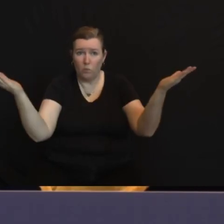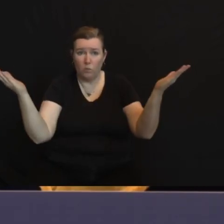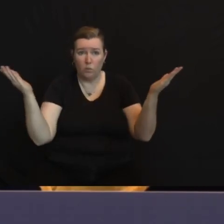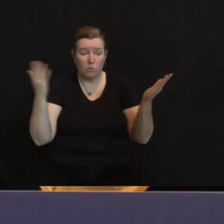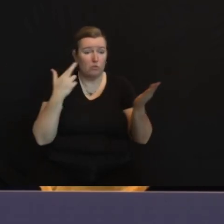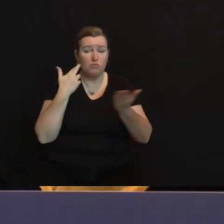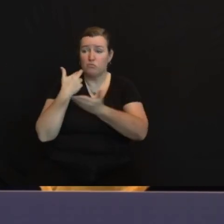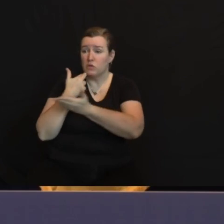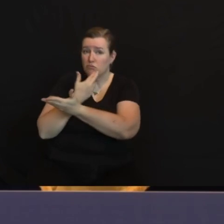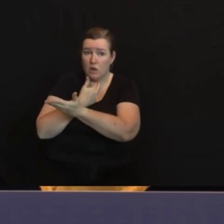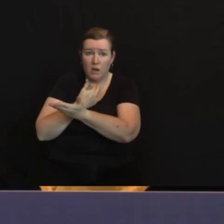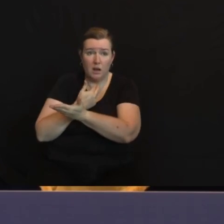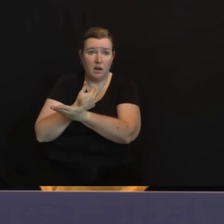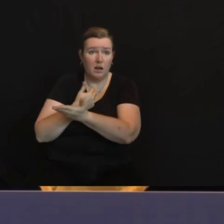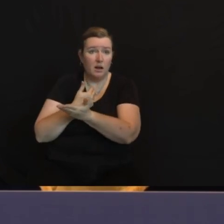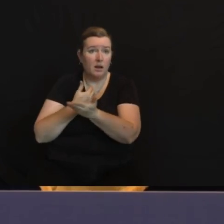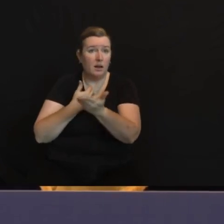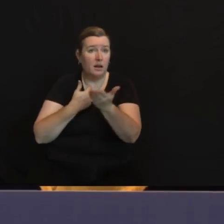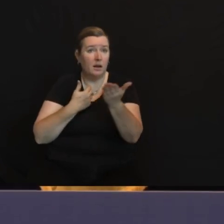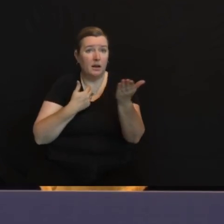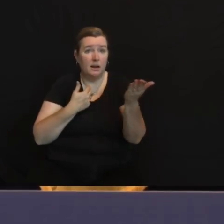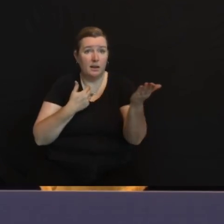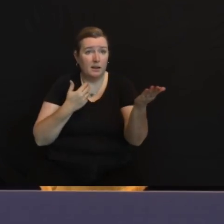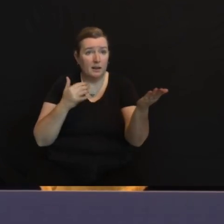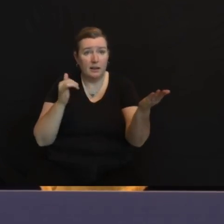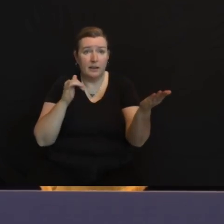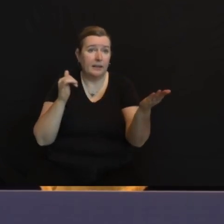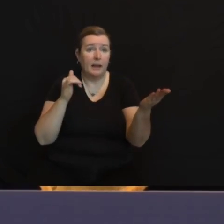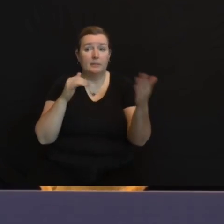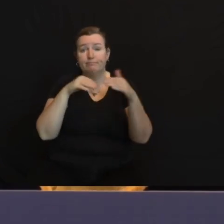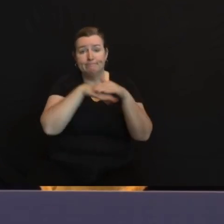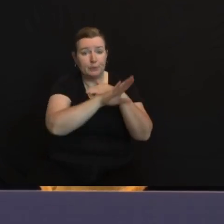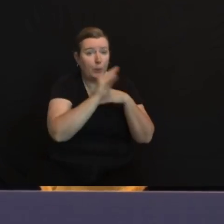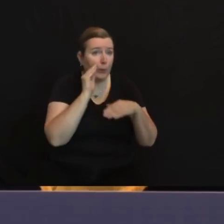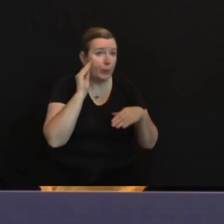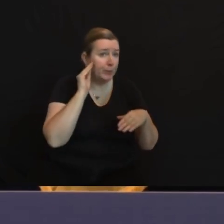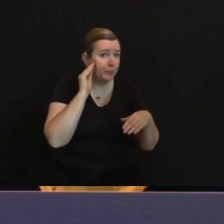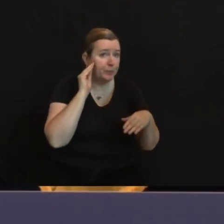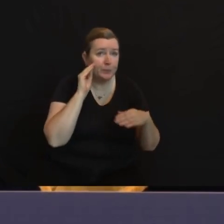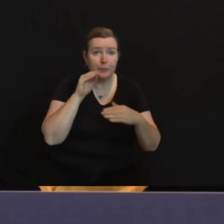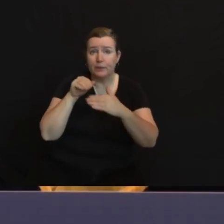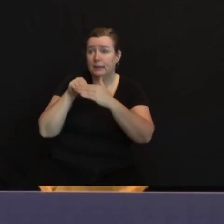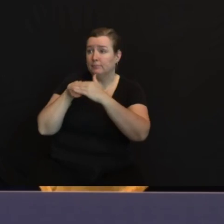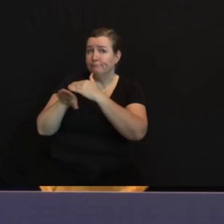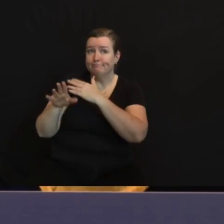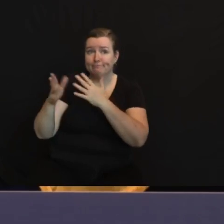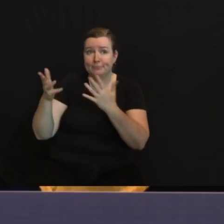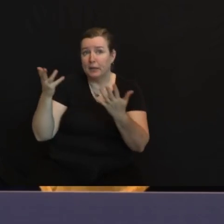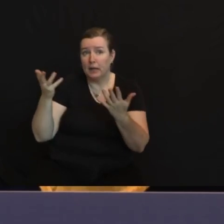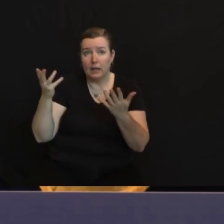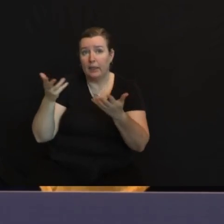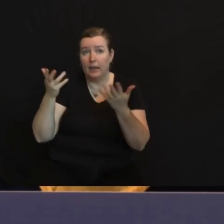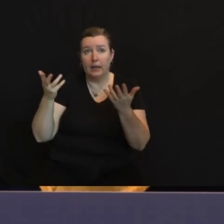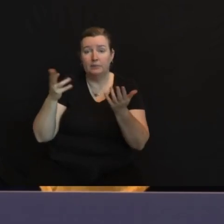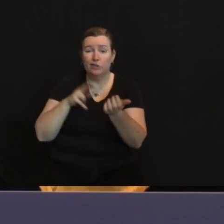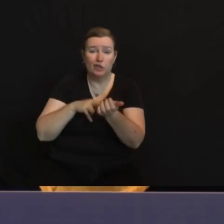place, typically a home, congregate living, which is beyond our ability to either regulate